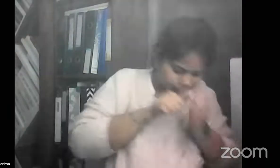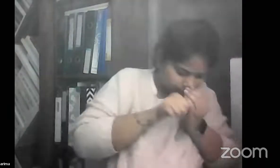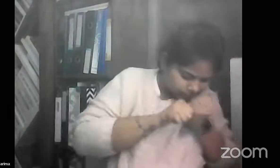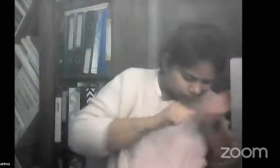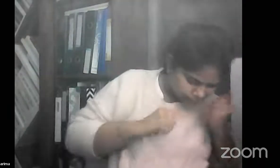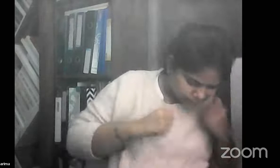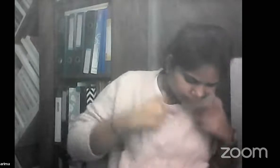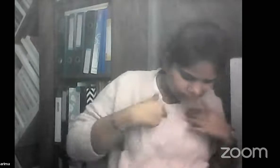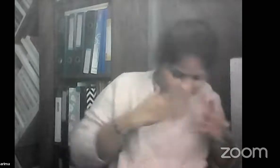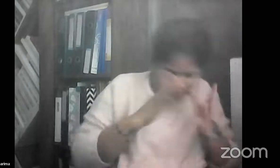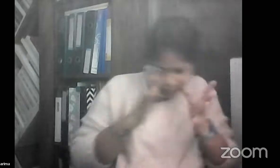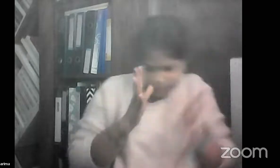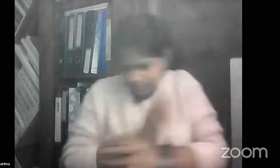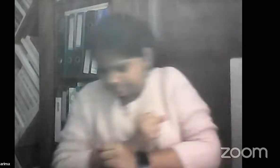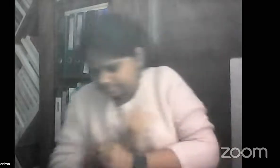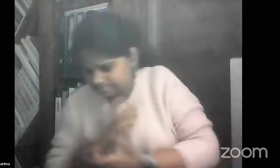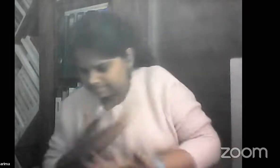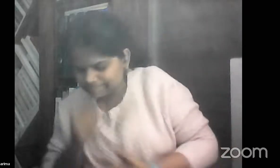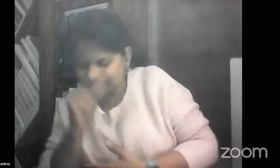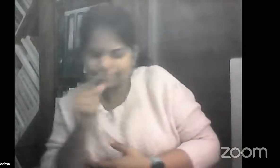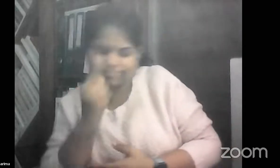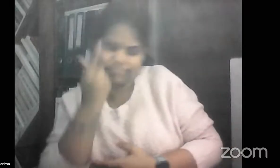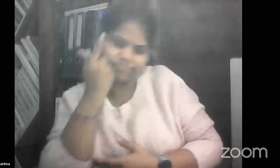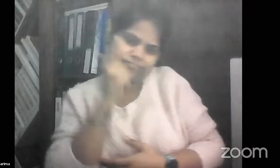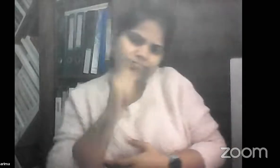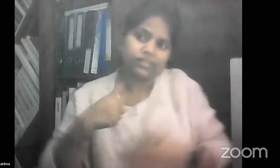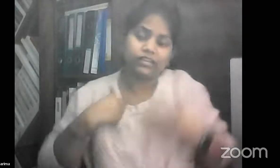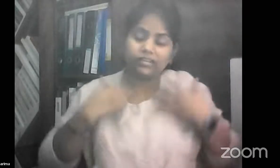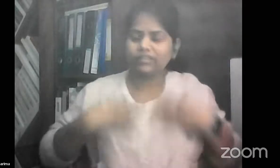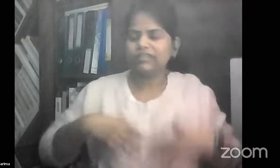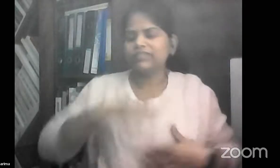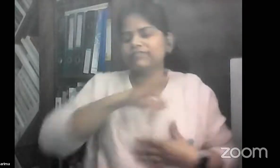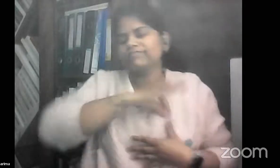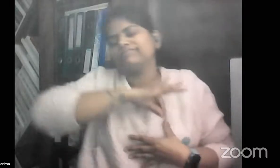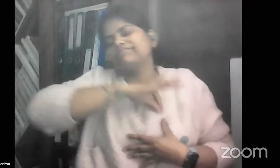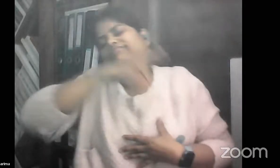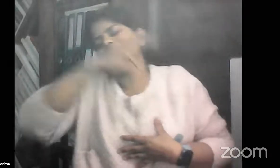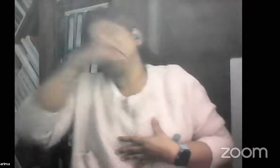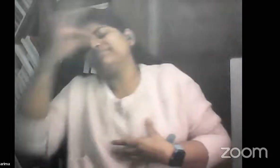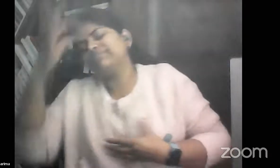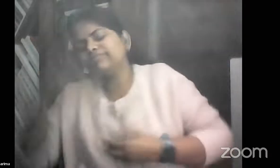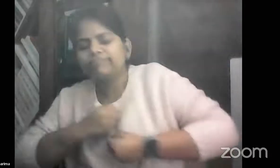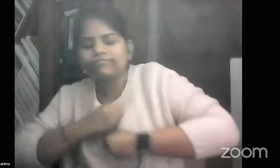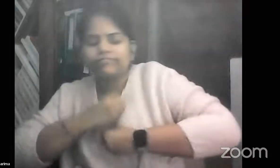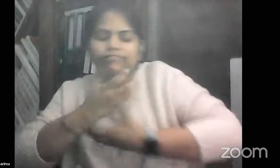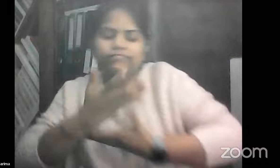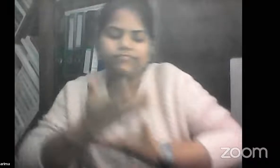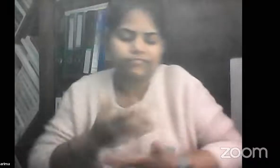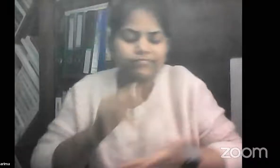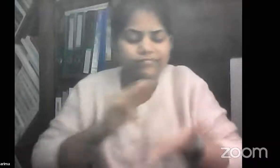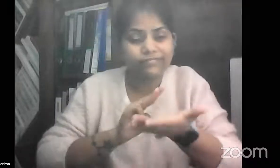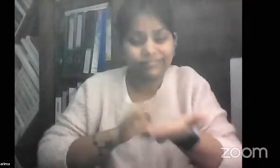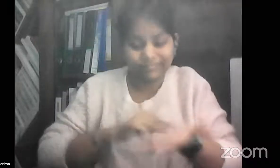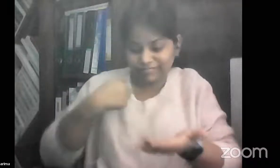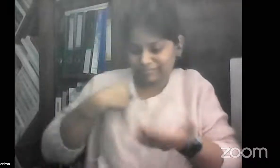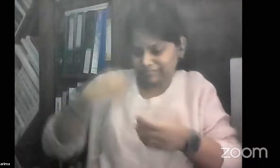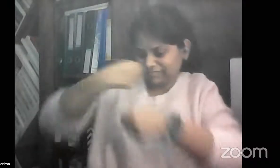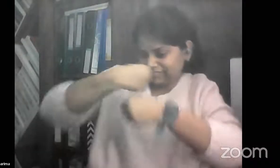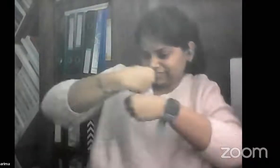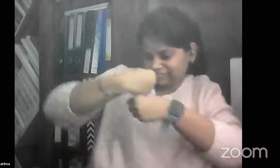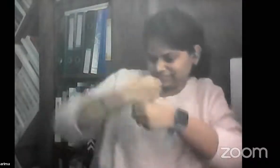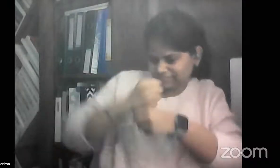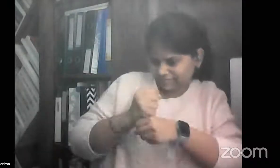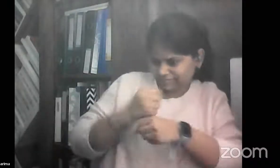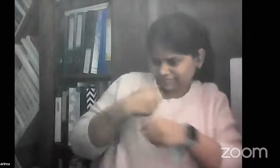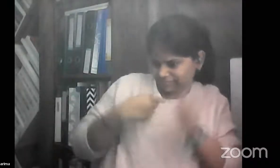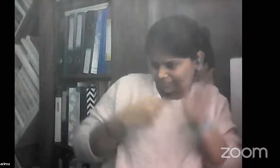me, useless, though my soul more bent to serve therewith my maker, and present my true account,